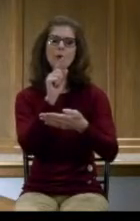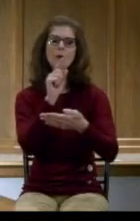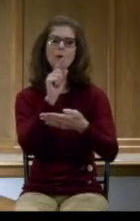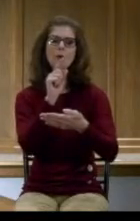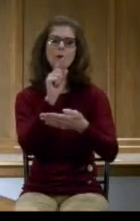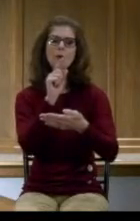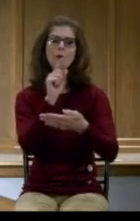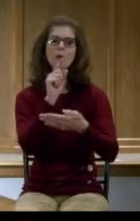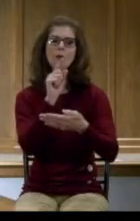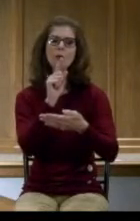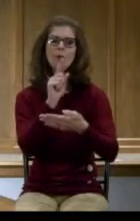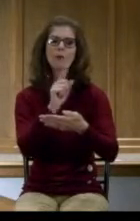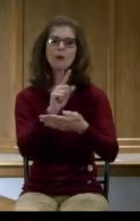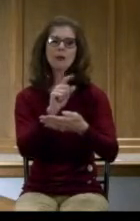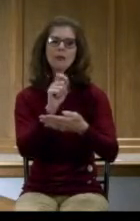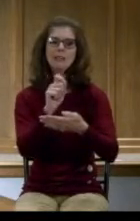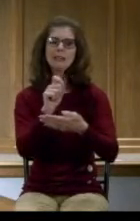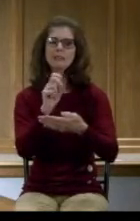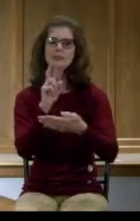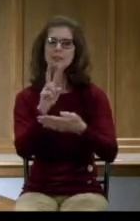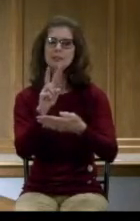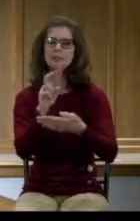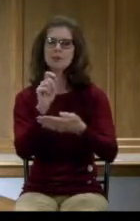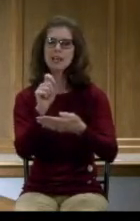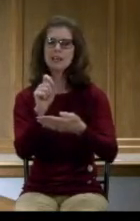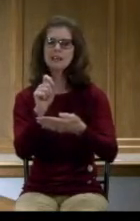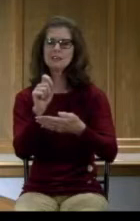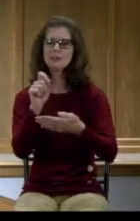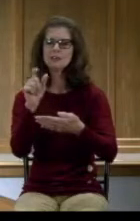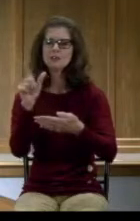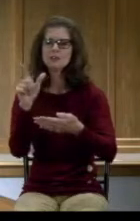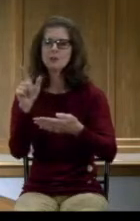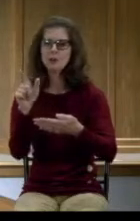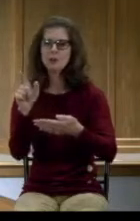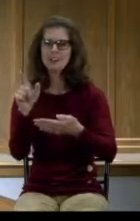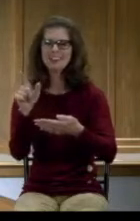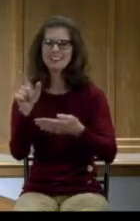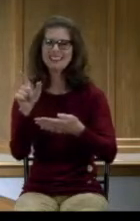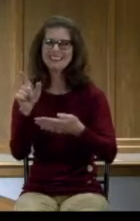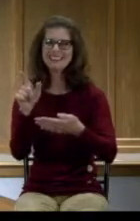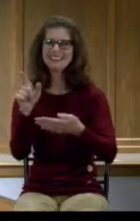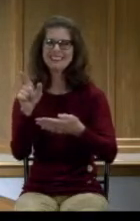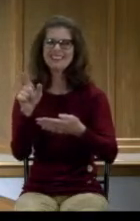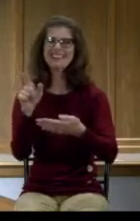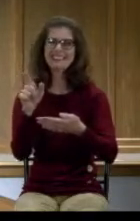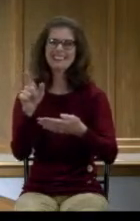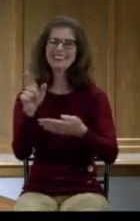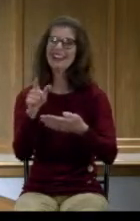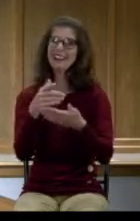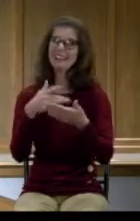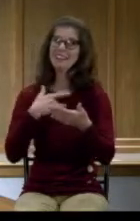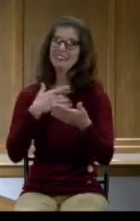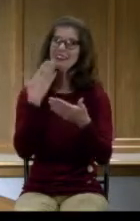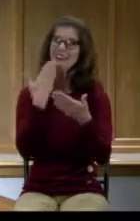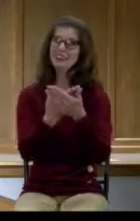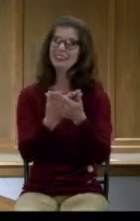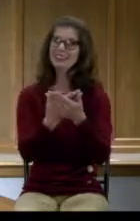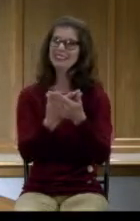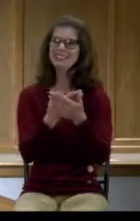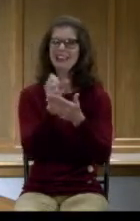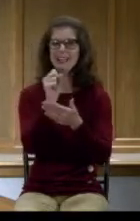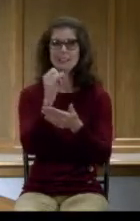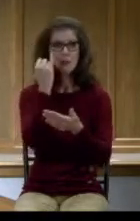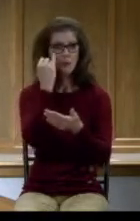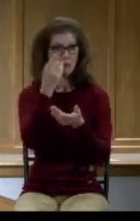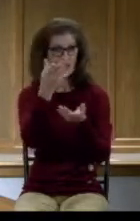1-2-21, and I got to be honest, it did feel really, really good to do that. So, if you're at home, you can answer this question on the